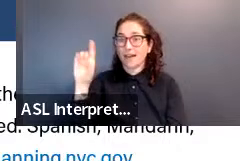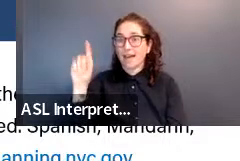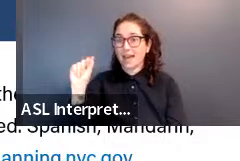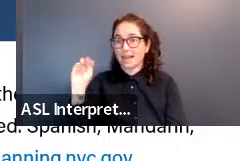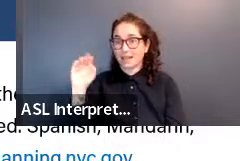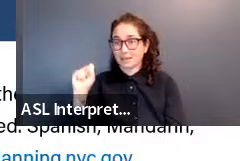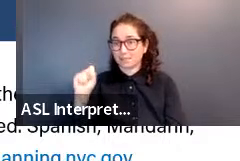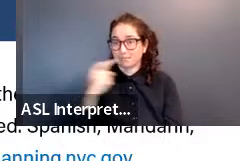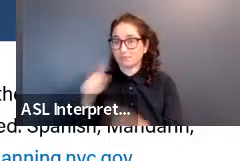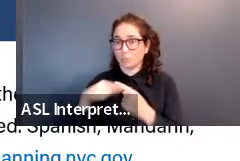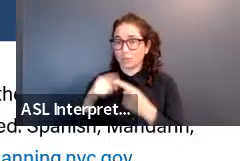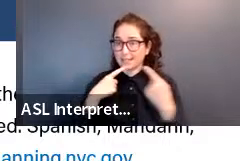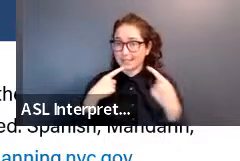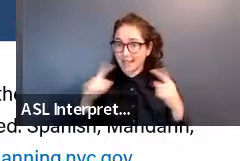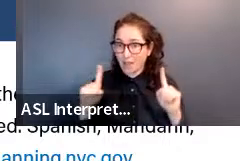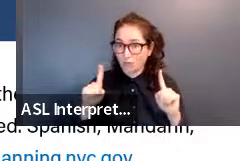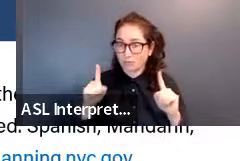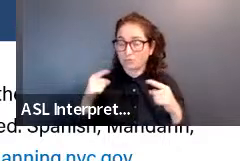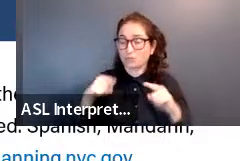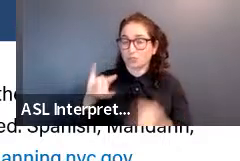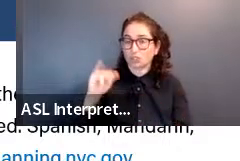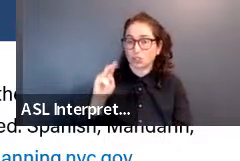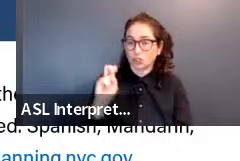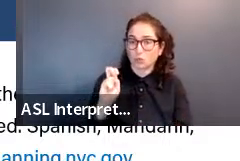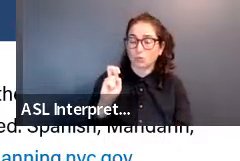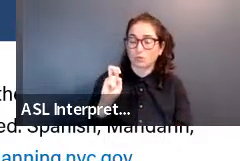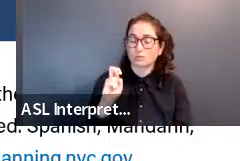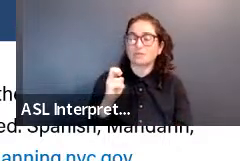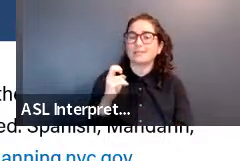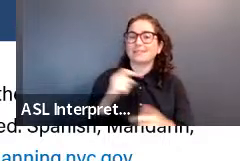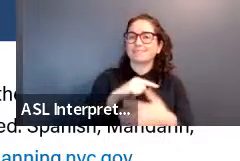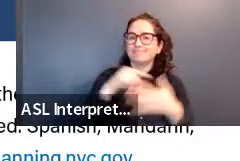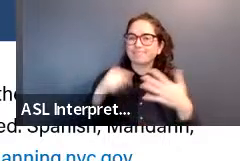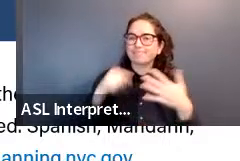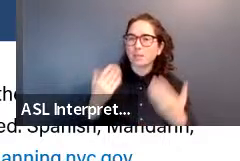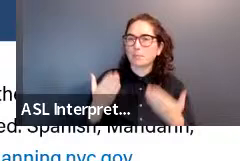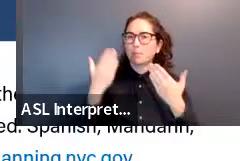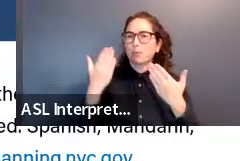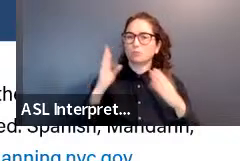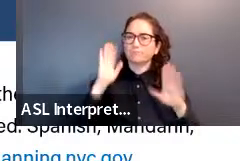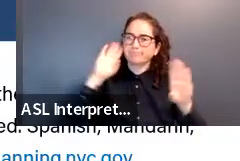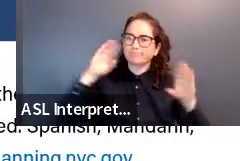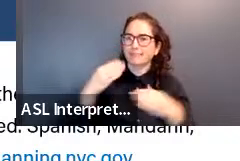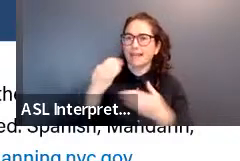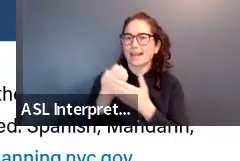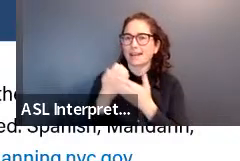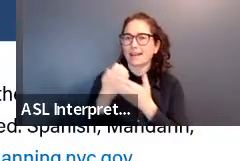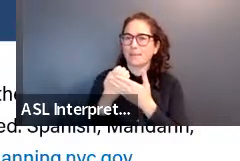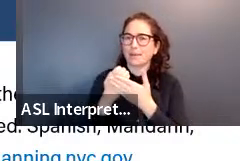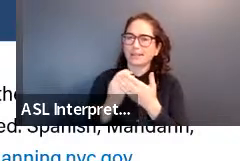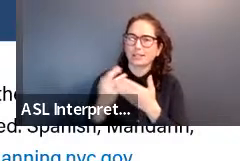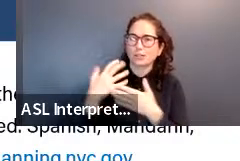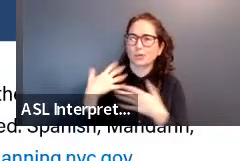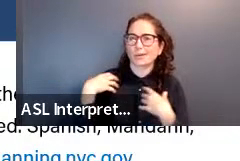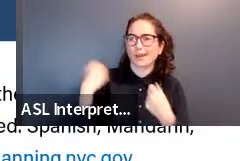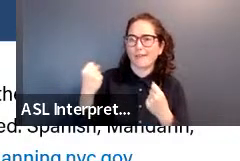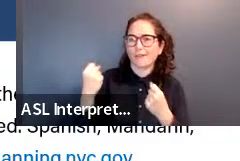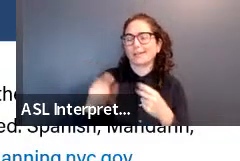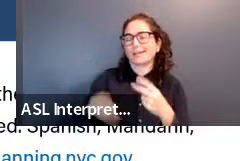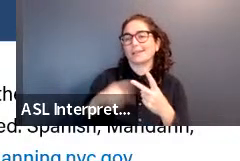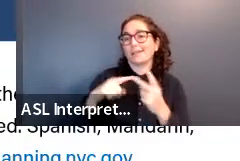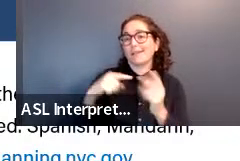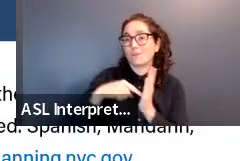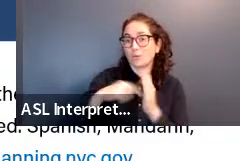City of Yes in June, these proposals focused on economic recovery, affordable housing,